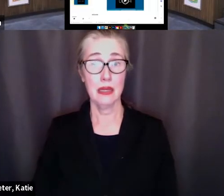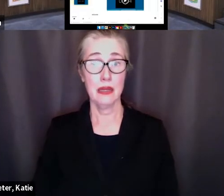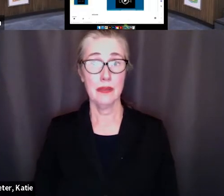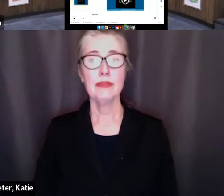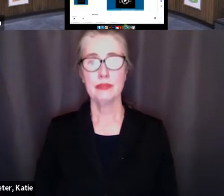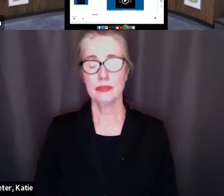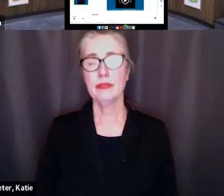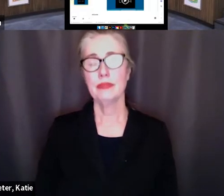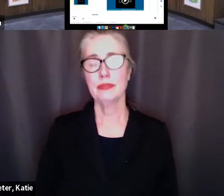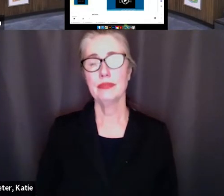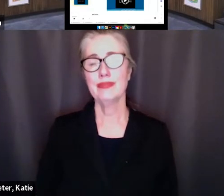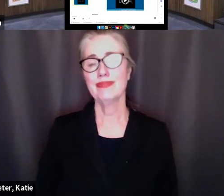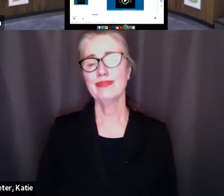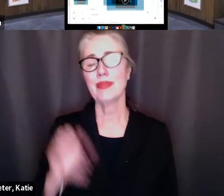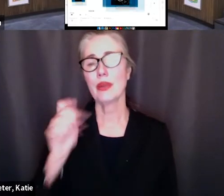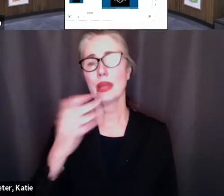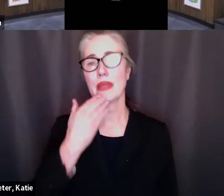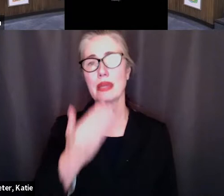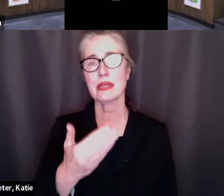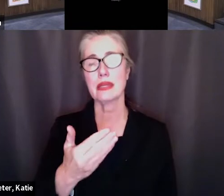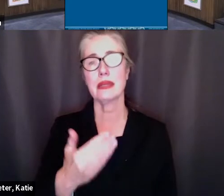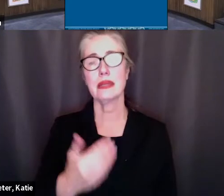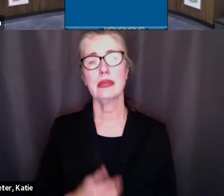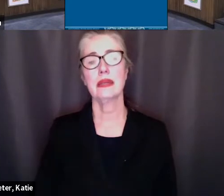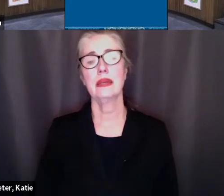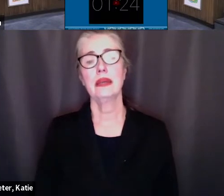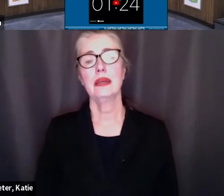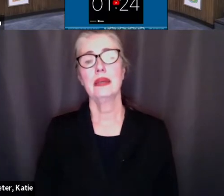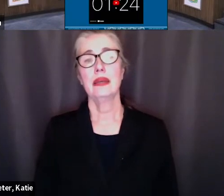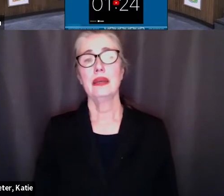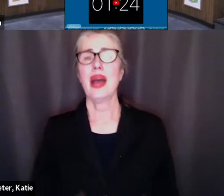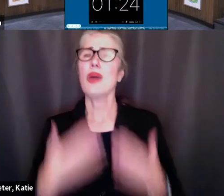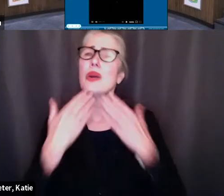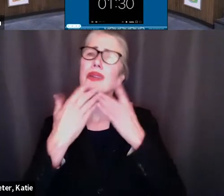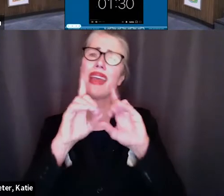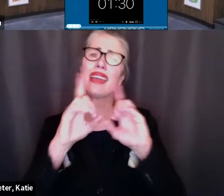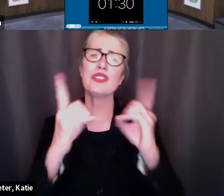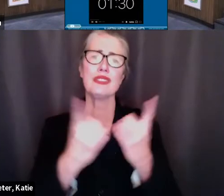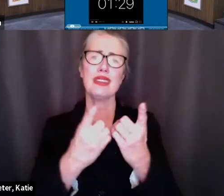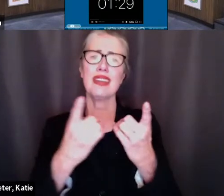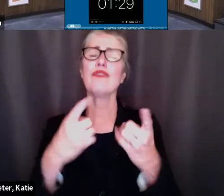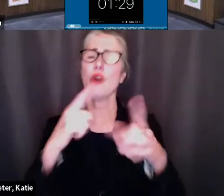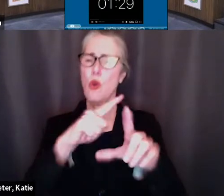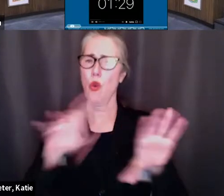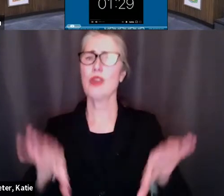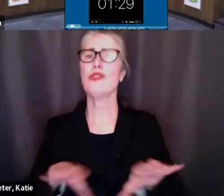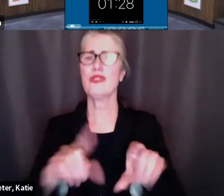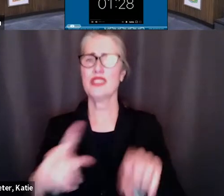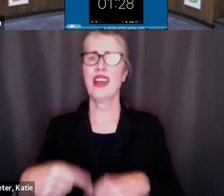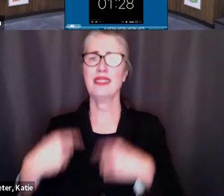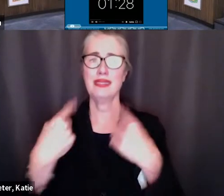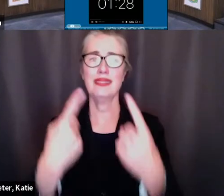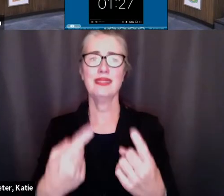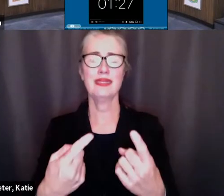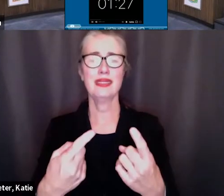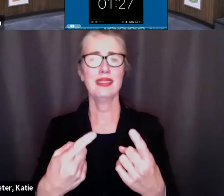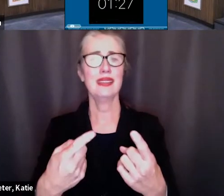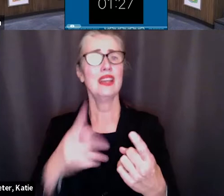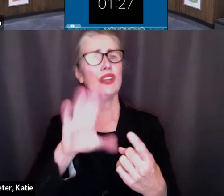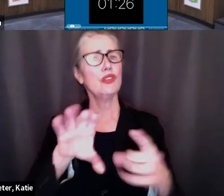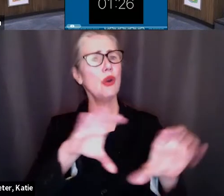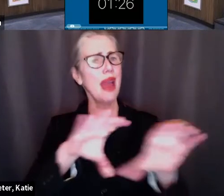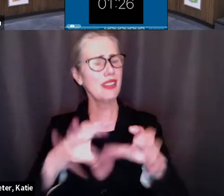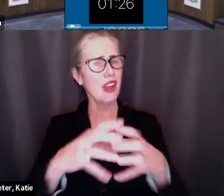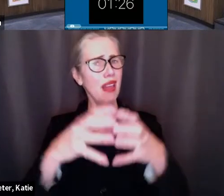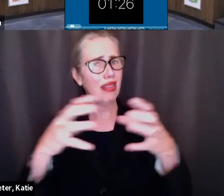yes okay thanks um i'd actually i want to thank the district for a lot of the actions they've been taking um a lot of their actions have been